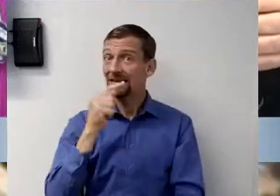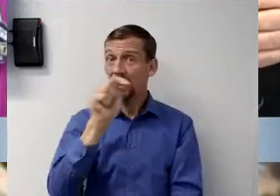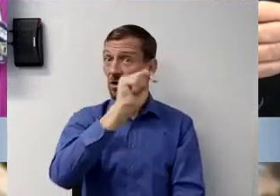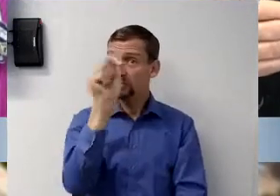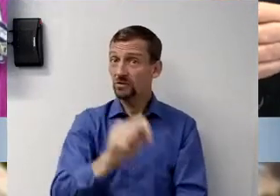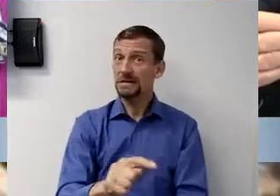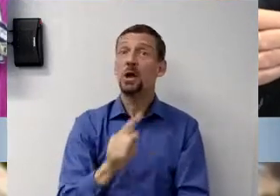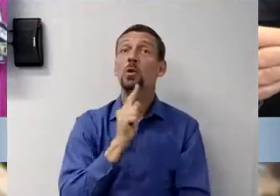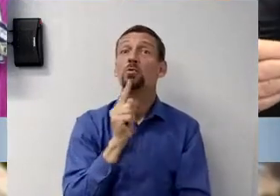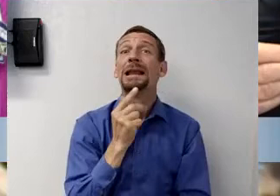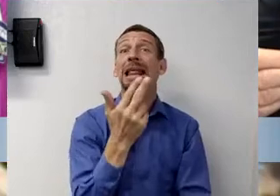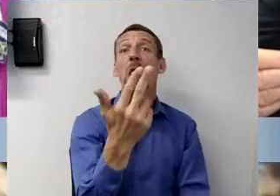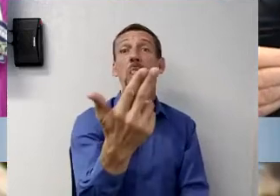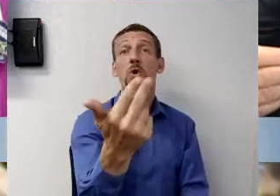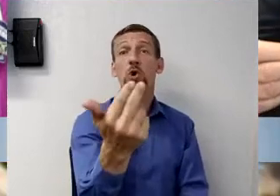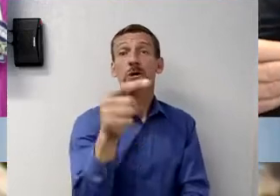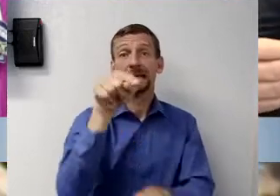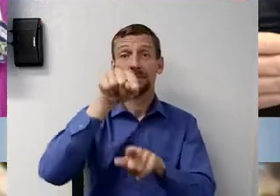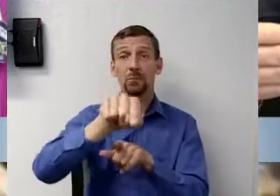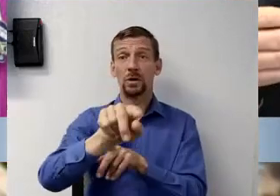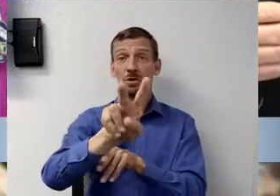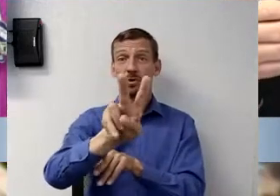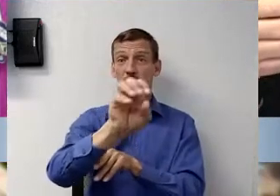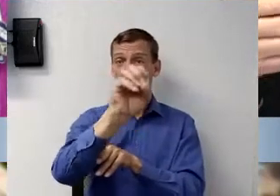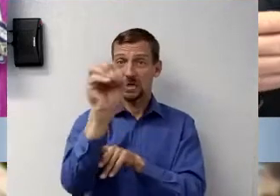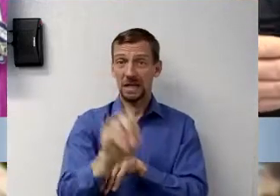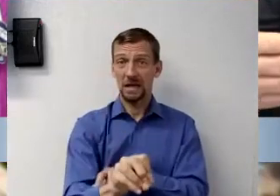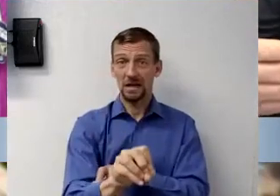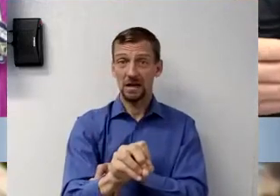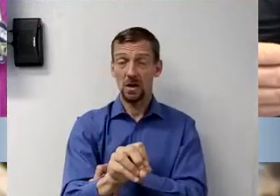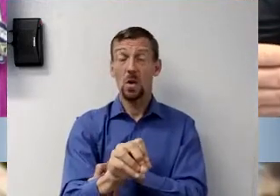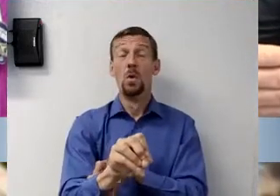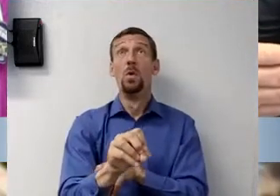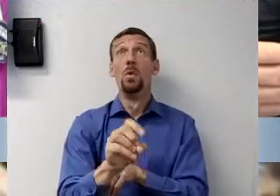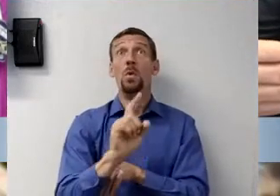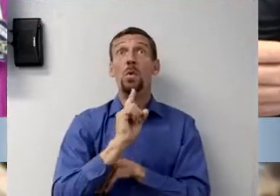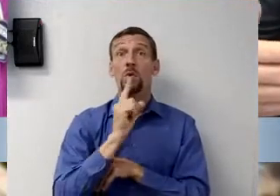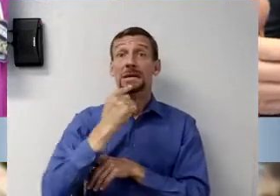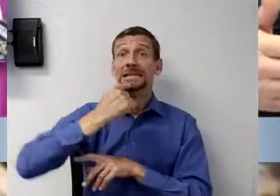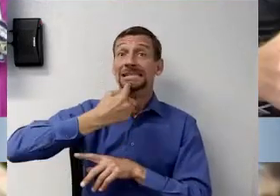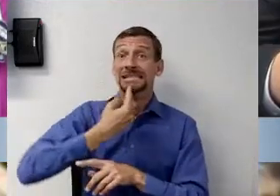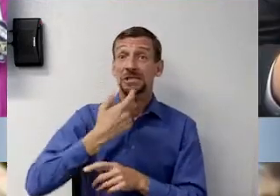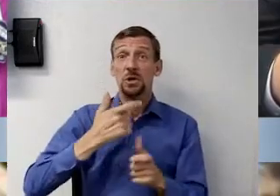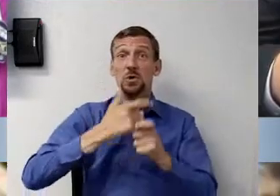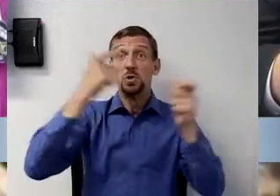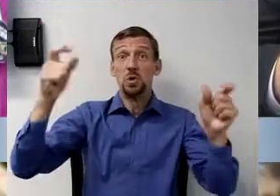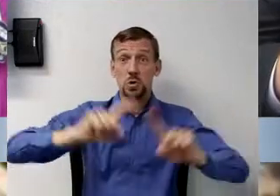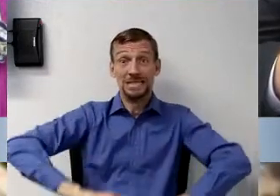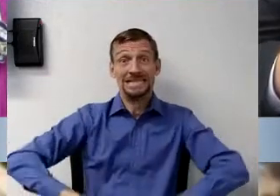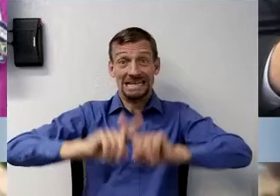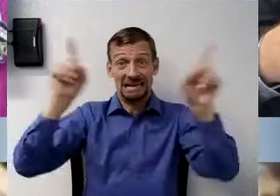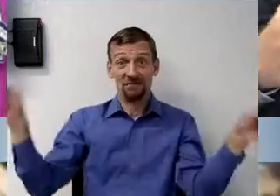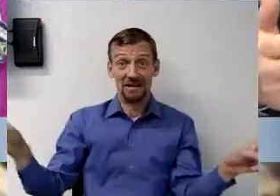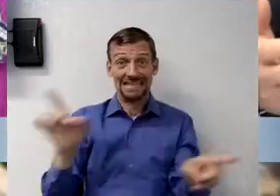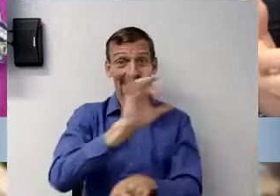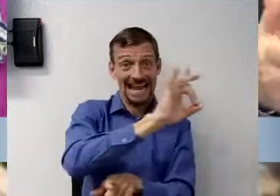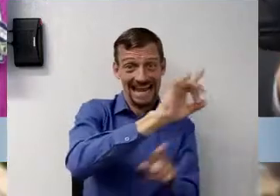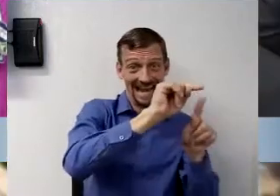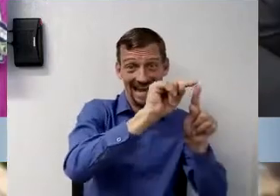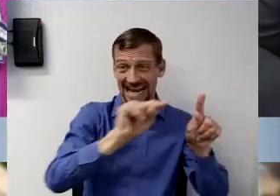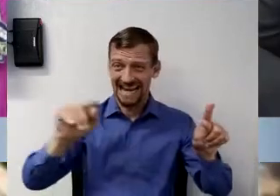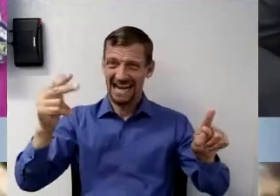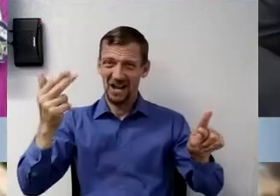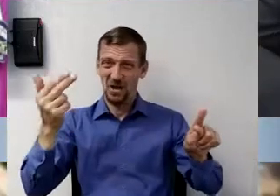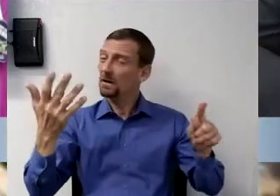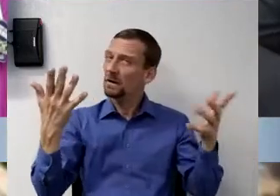was at 13.2%, a very significant difference. And so I spoke to